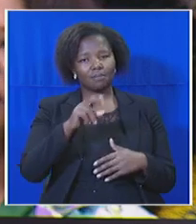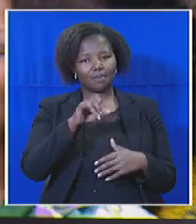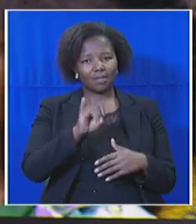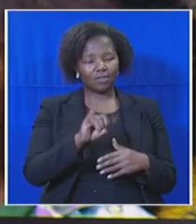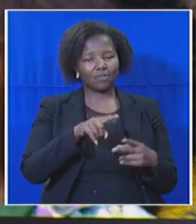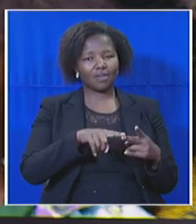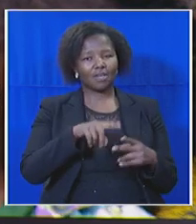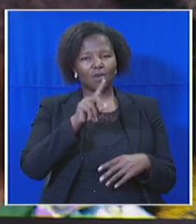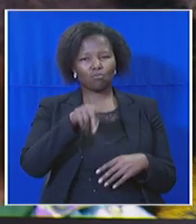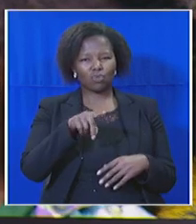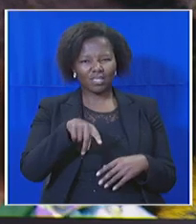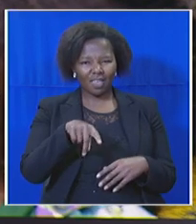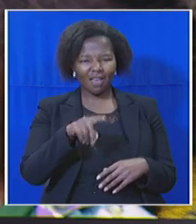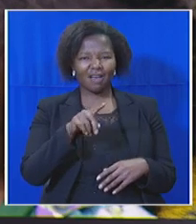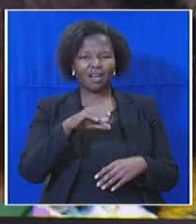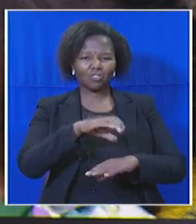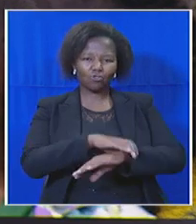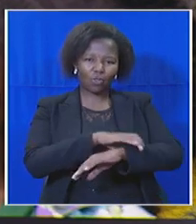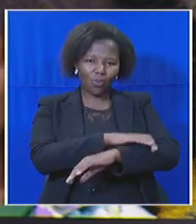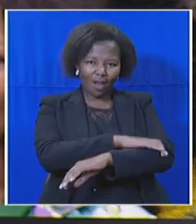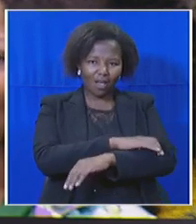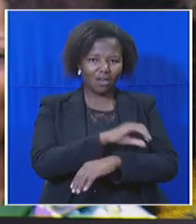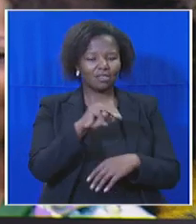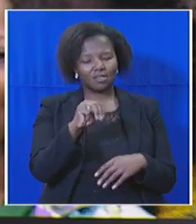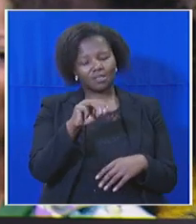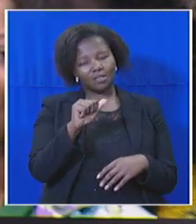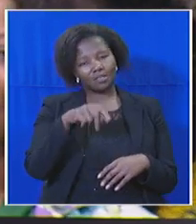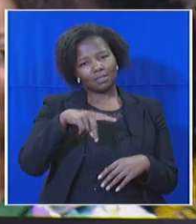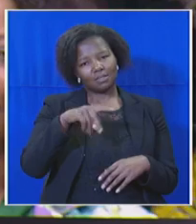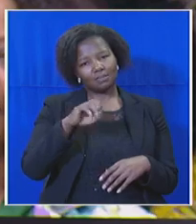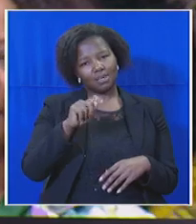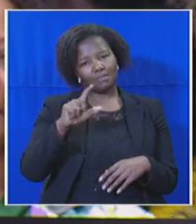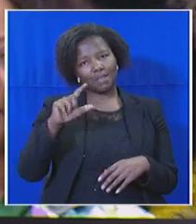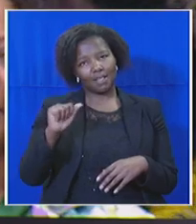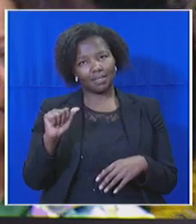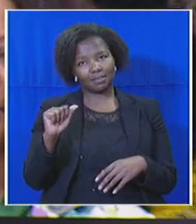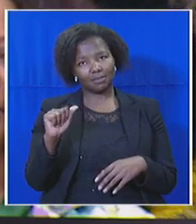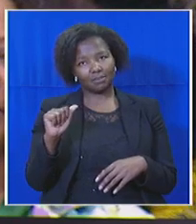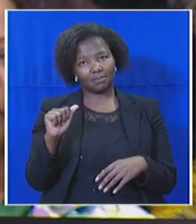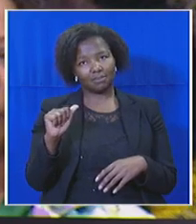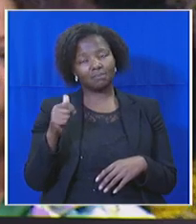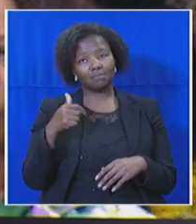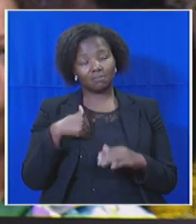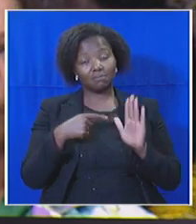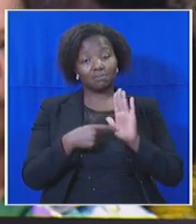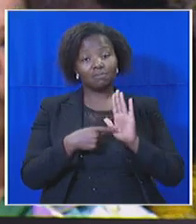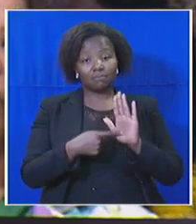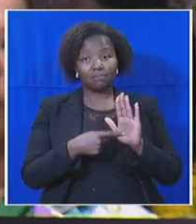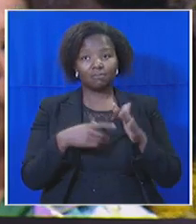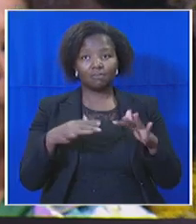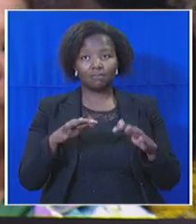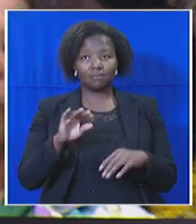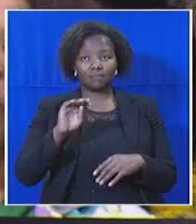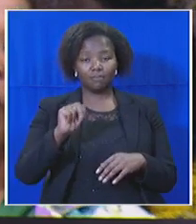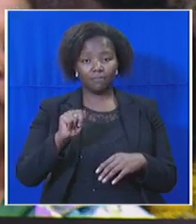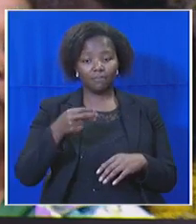leswi i vumbhoni bya leswaku ku nga ri khale NHI yi ta humelela eka